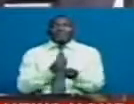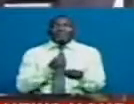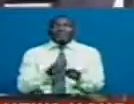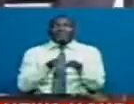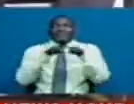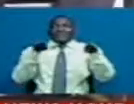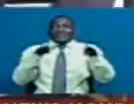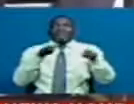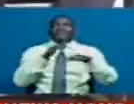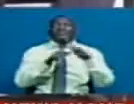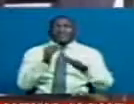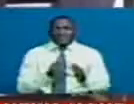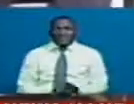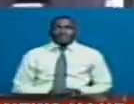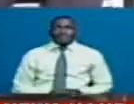the infrastructure.